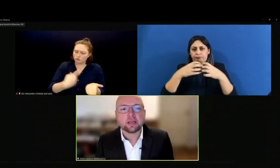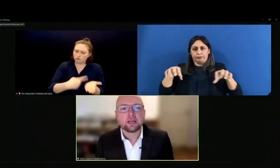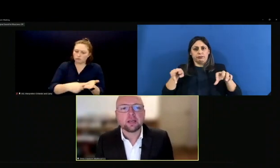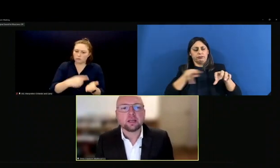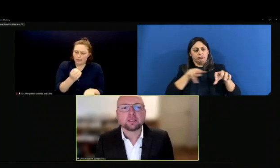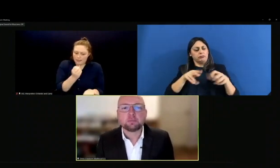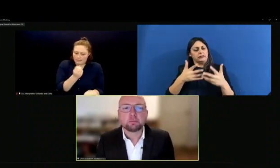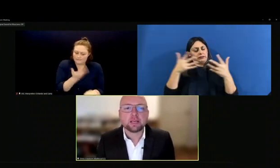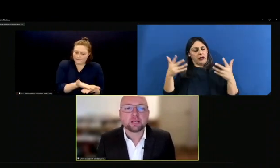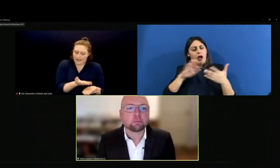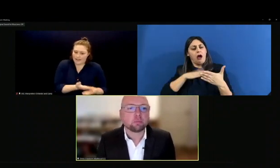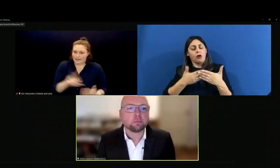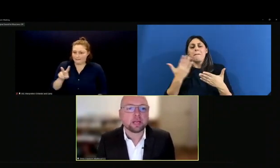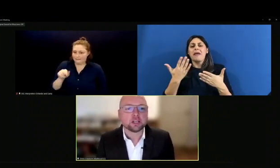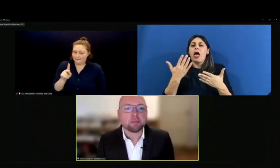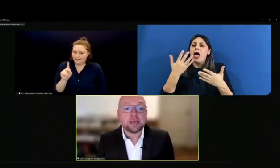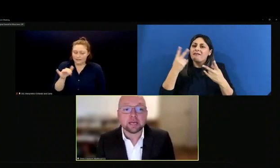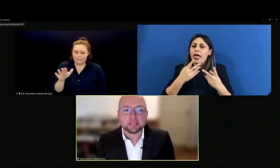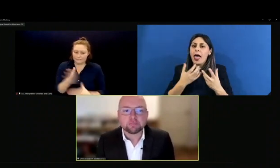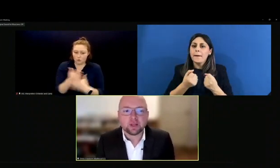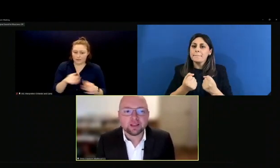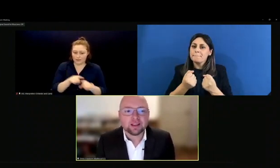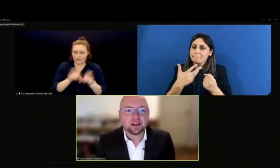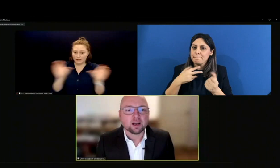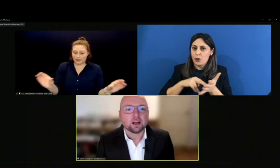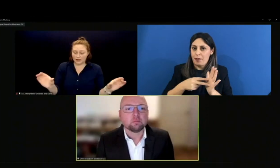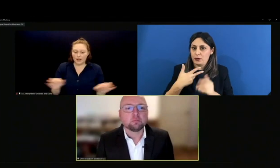here, there seems to be little problem in actually making it.